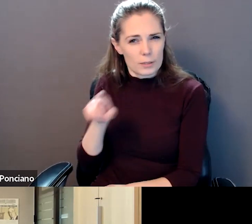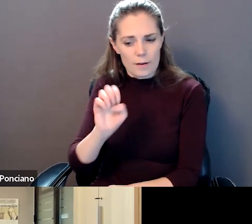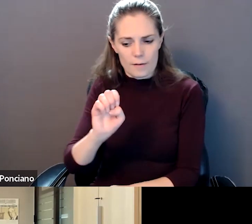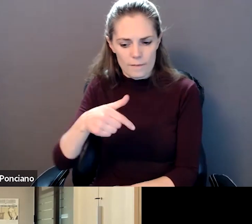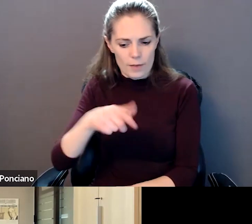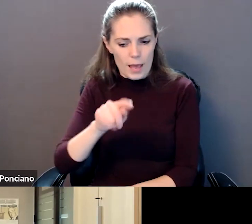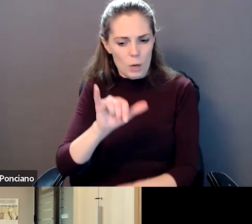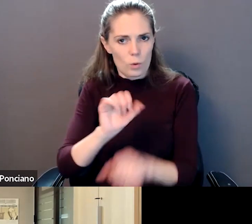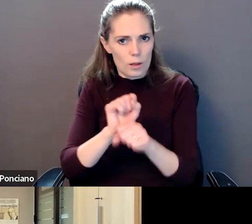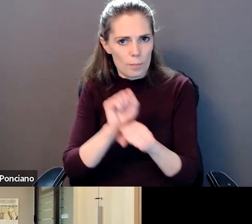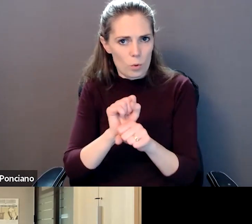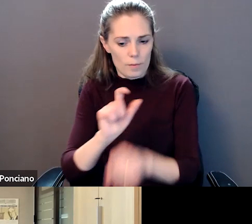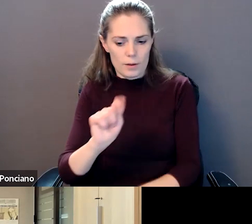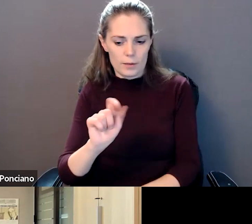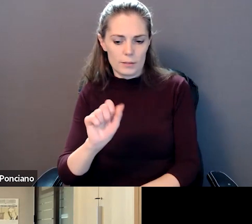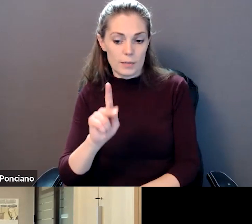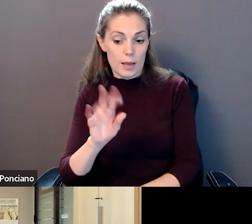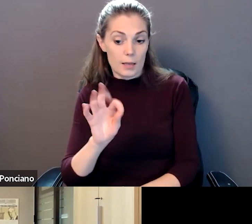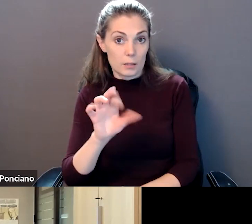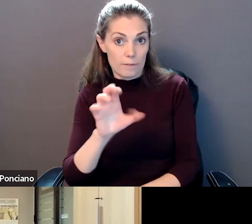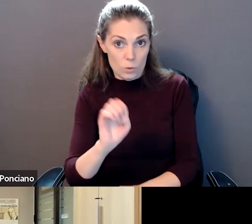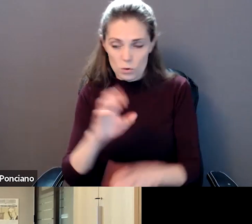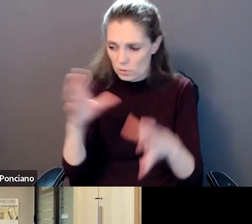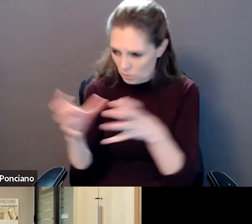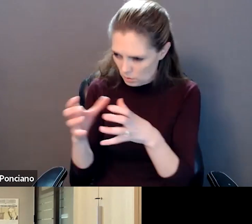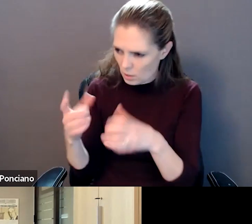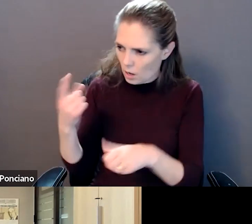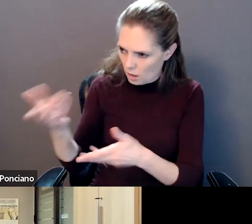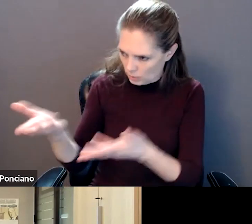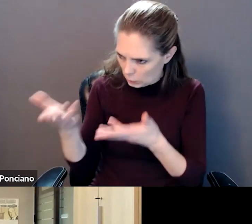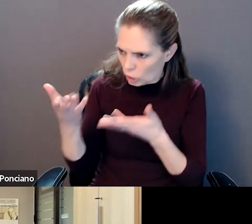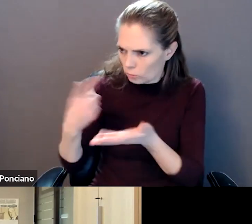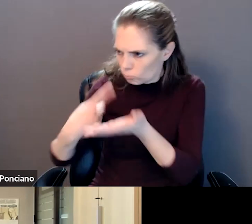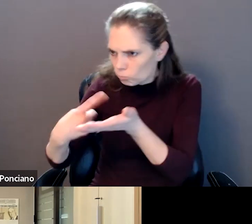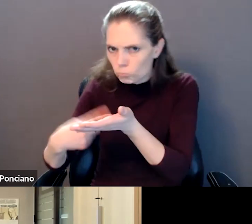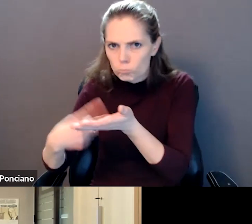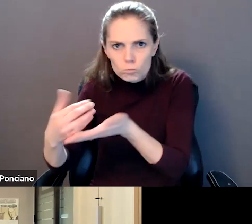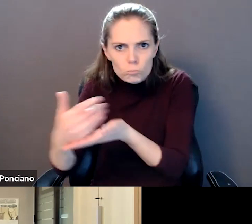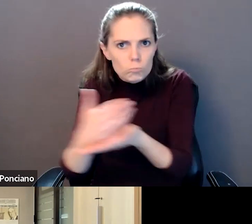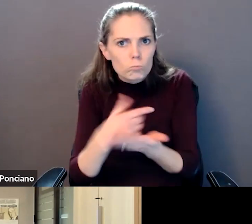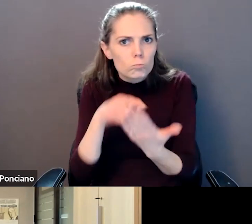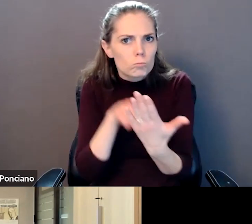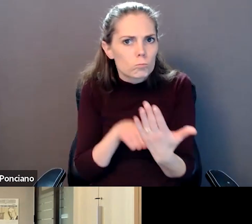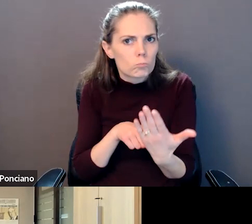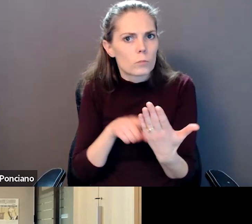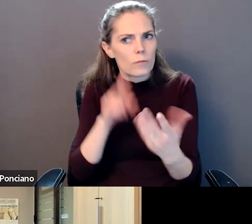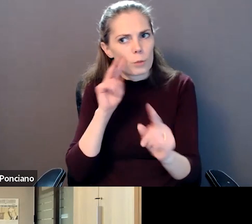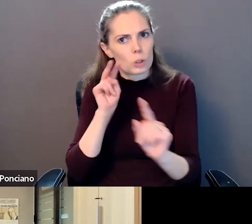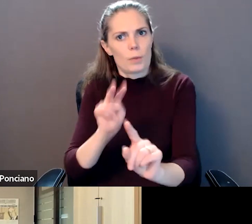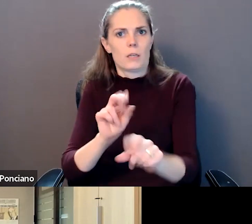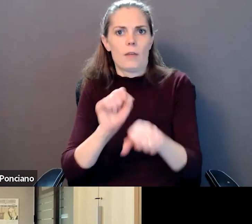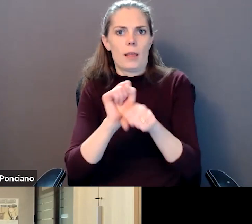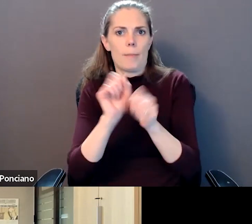many submissions with key recommendations to improve the effectiveness of the Act from the labor's perspective. The recommendations